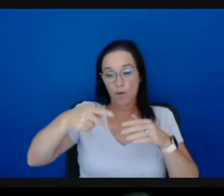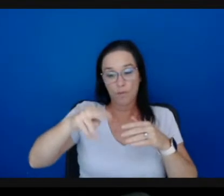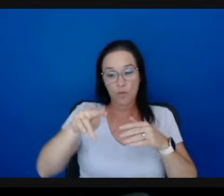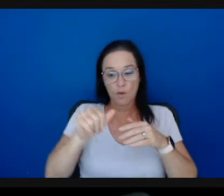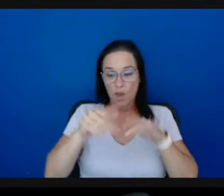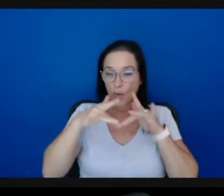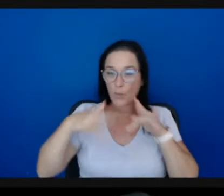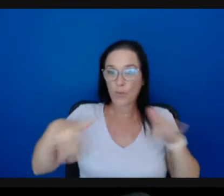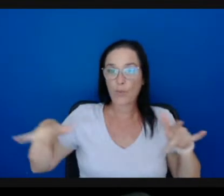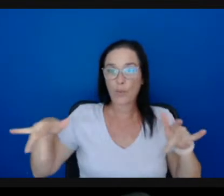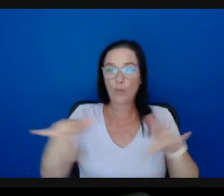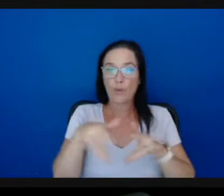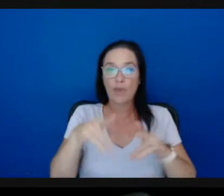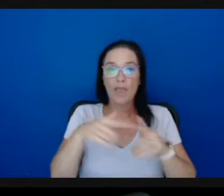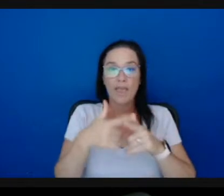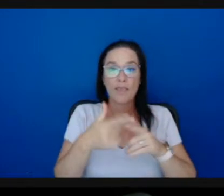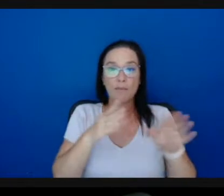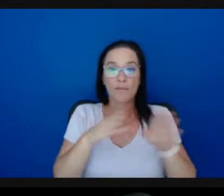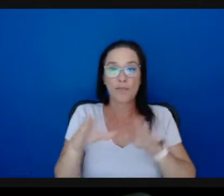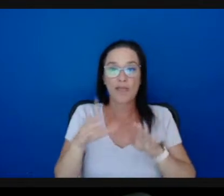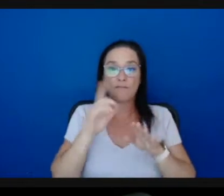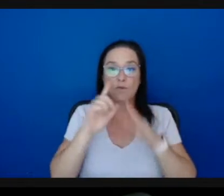if necessary.